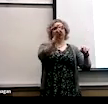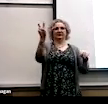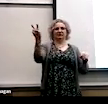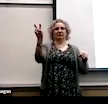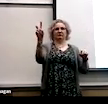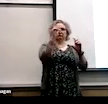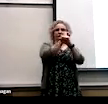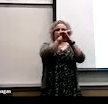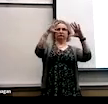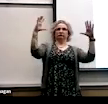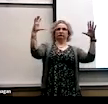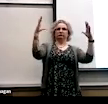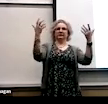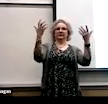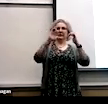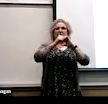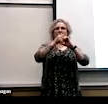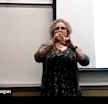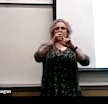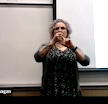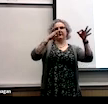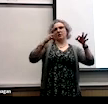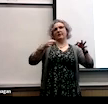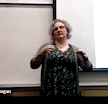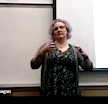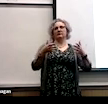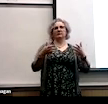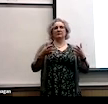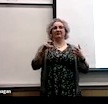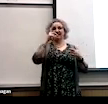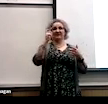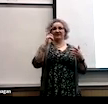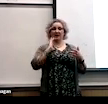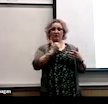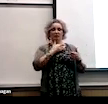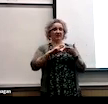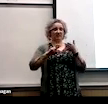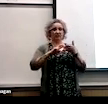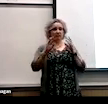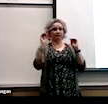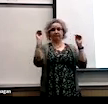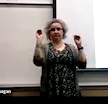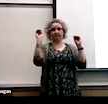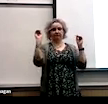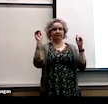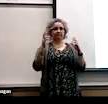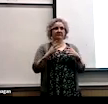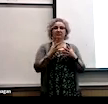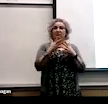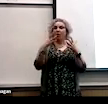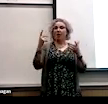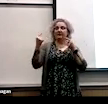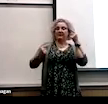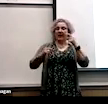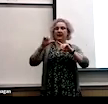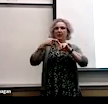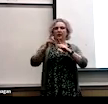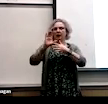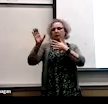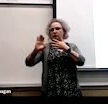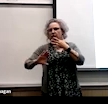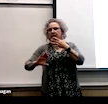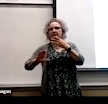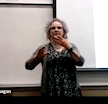is success? And it's a great question, actually. The literature doesn't really tell us. So there's a lot of debate in the literature about how to look at outcomes related